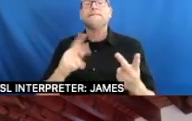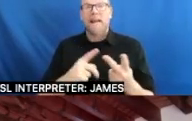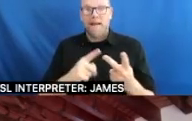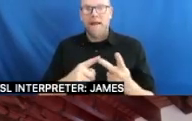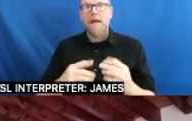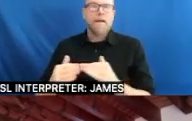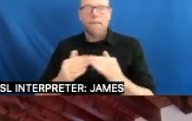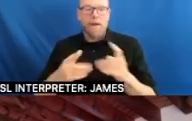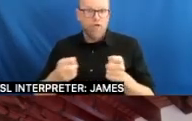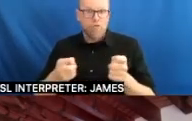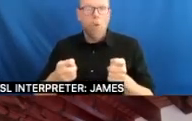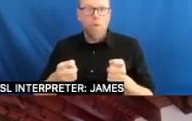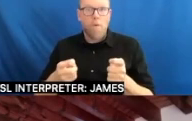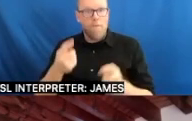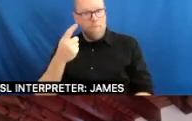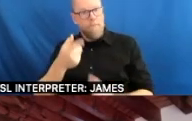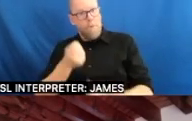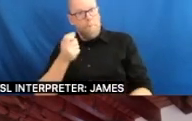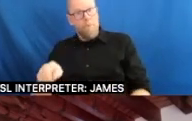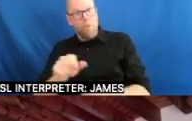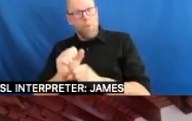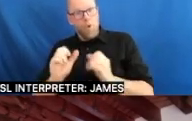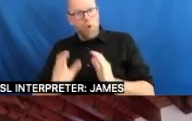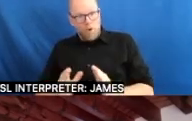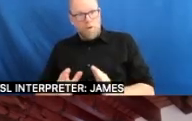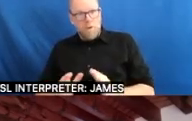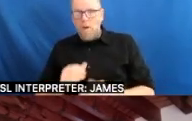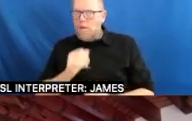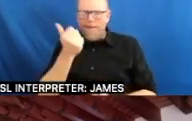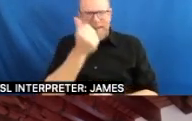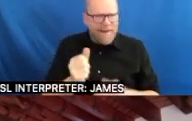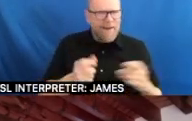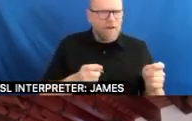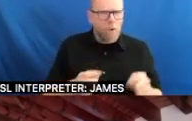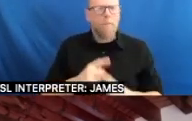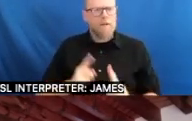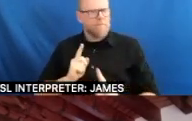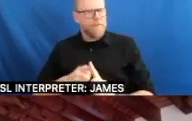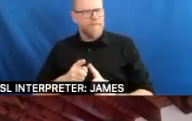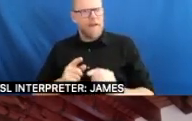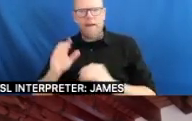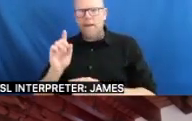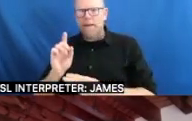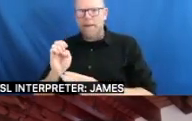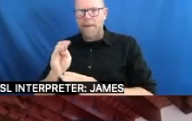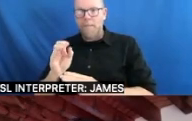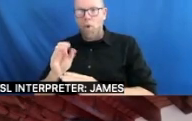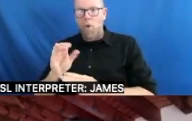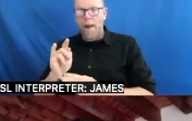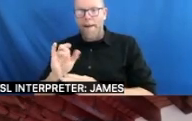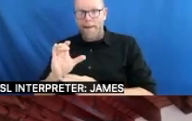members. So it's not just any type of control by members, but democratic. So one member, one